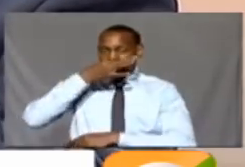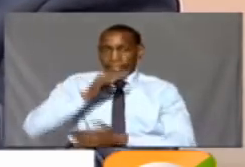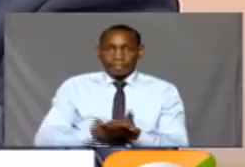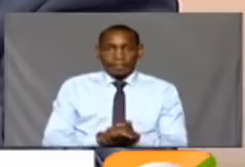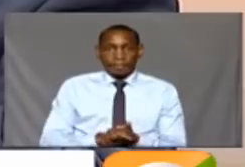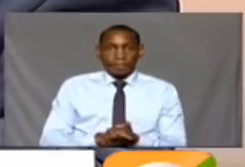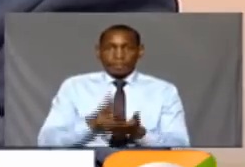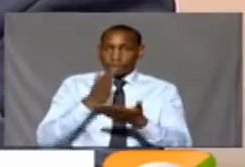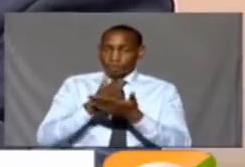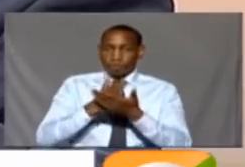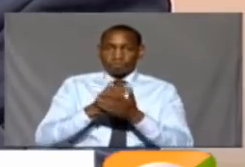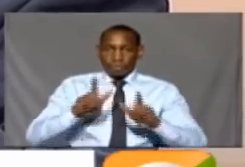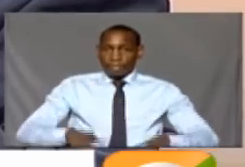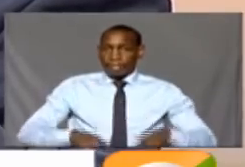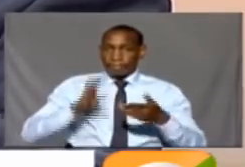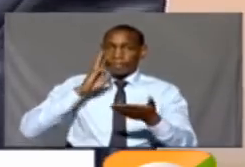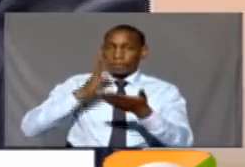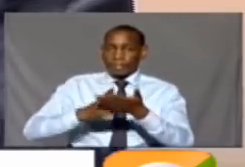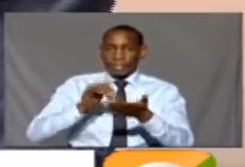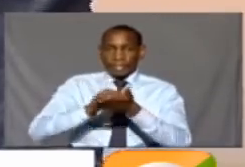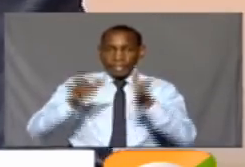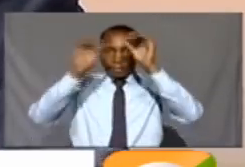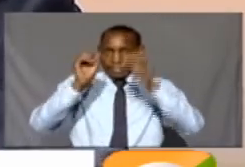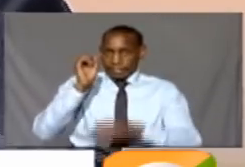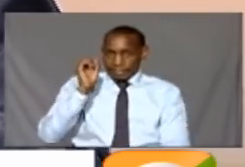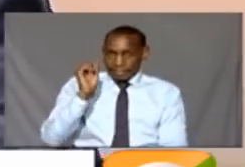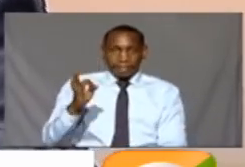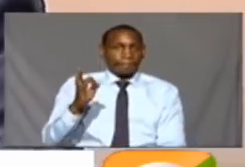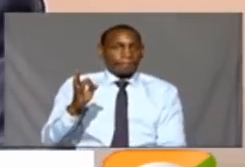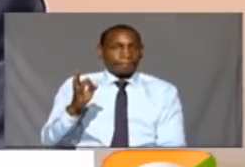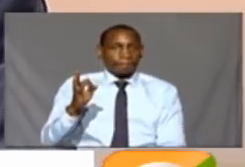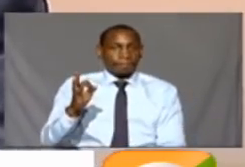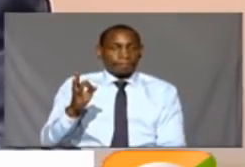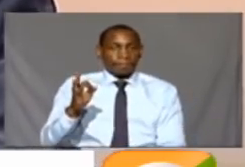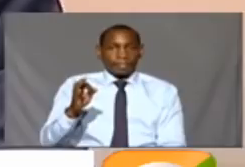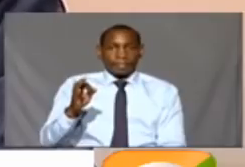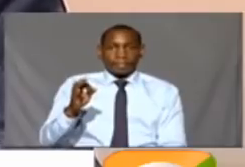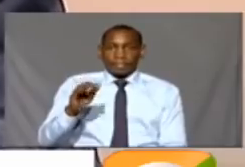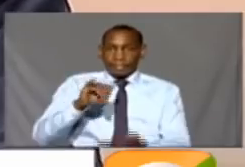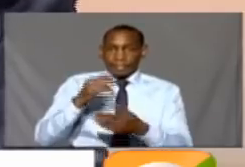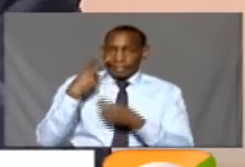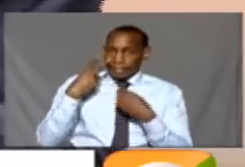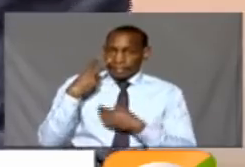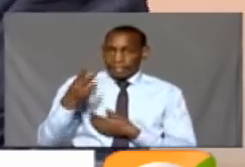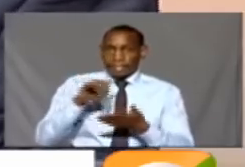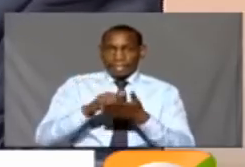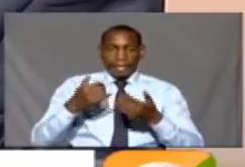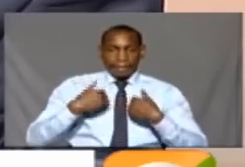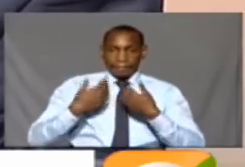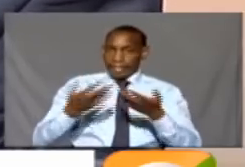my living witness, Mr. President, if I find or you find that I have any